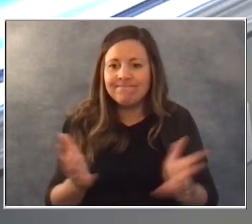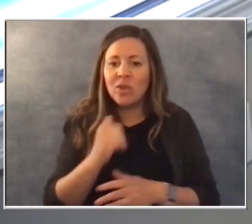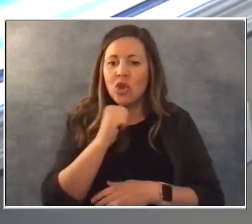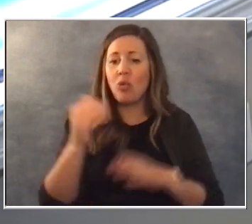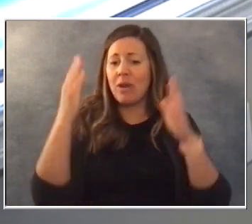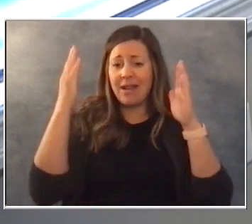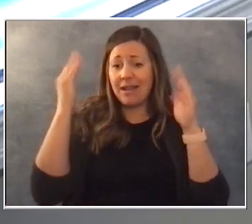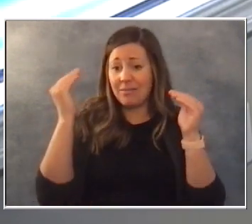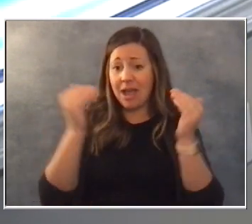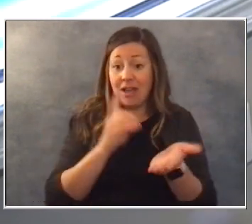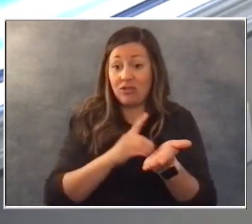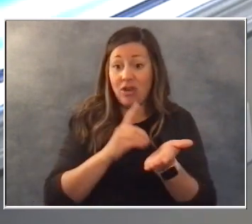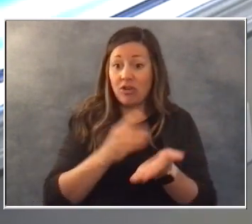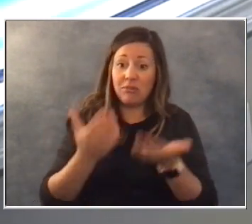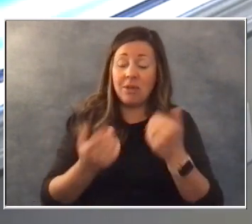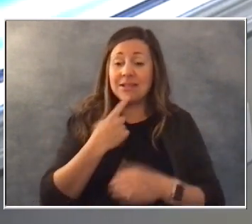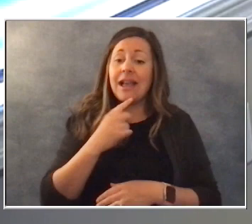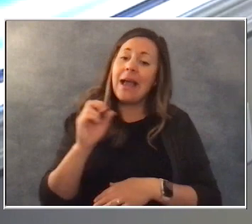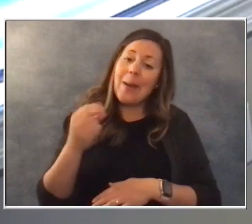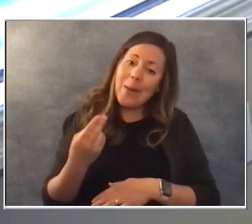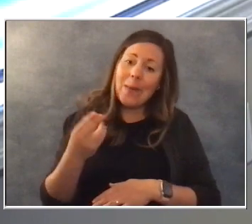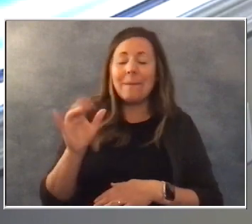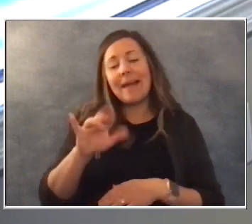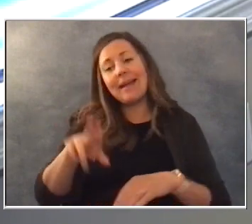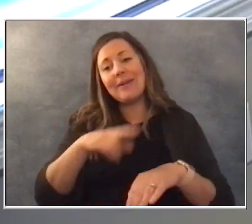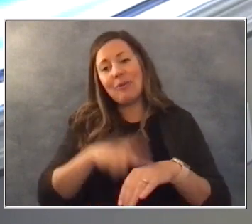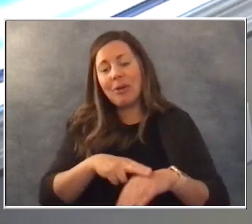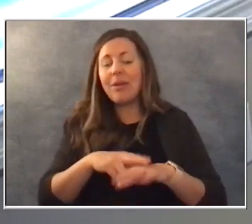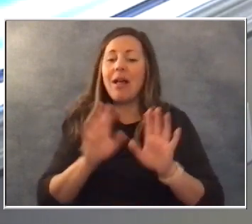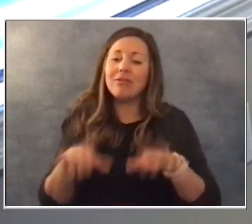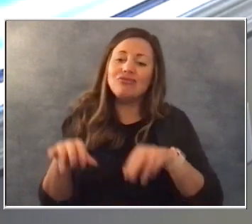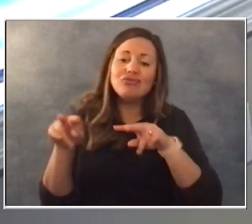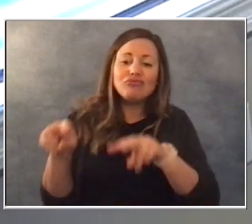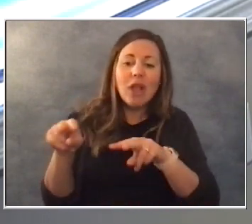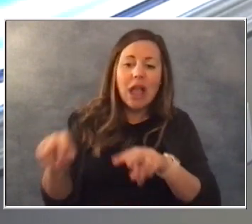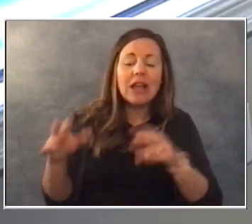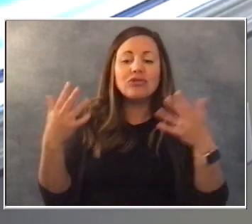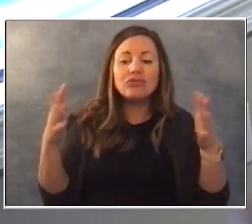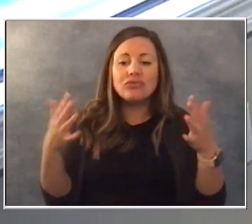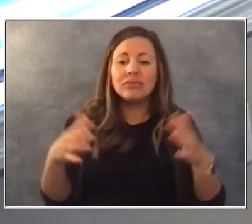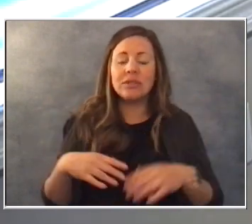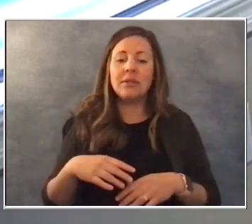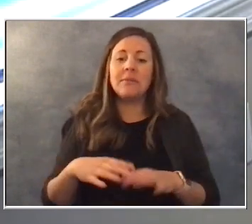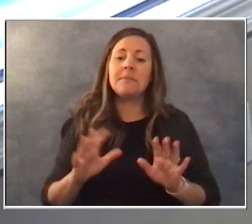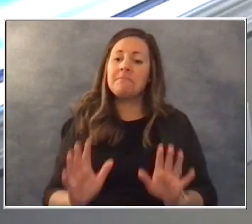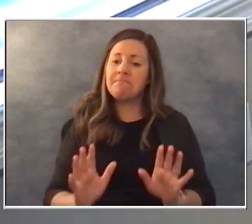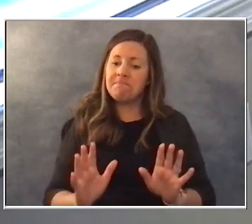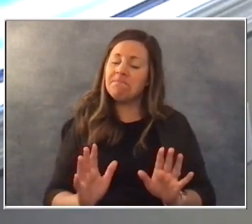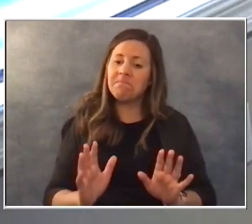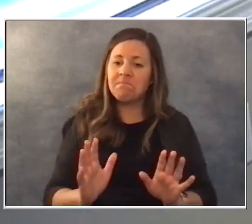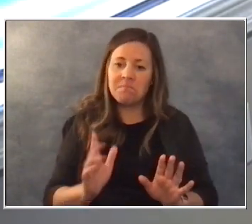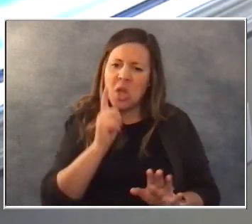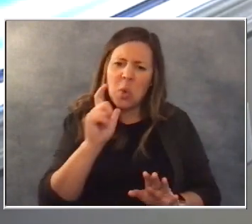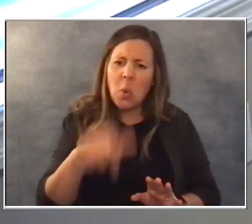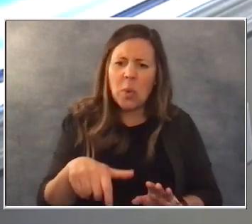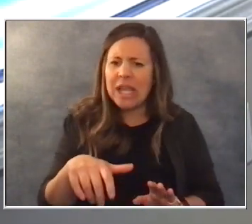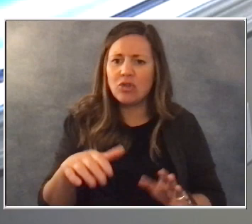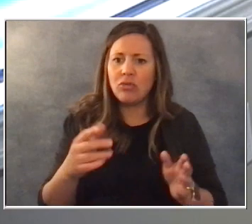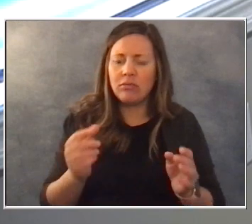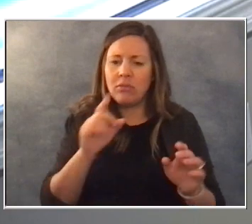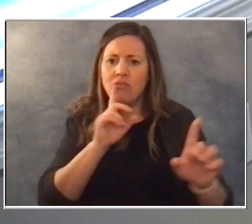when a doctor may say like, oh, this is normal, just watch it for a little while. And I'm not saying we have to overreact, but